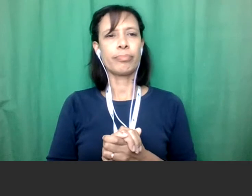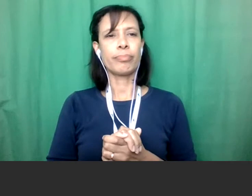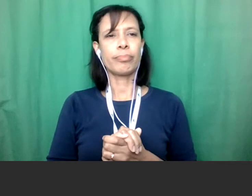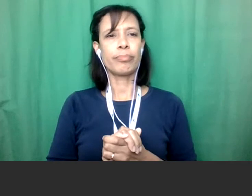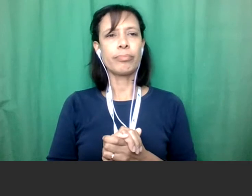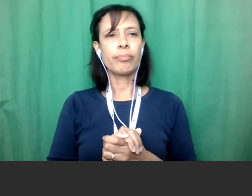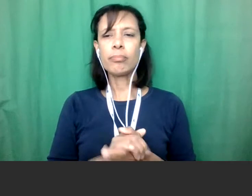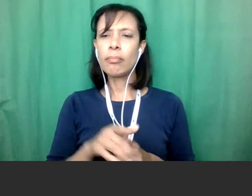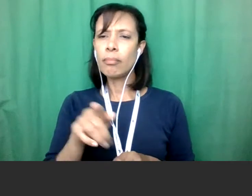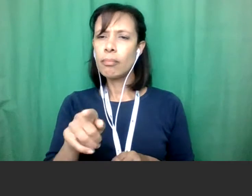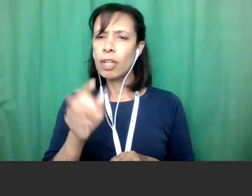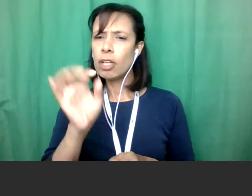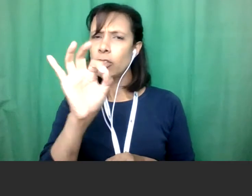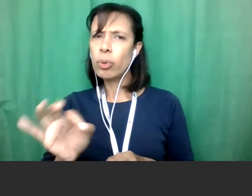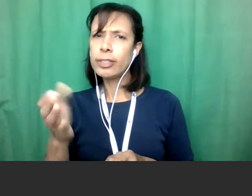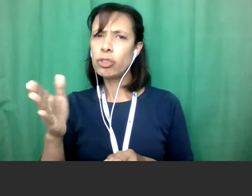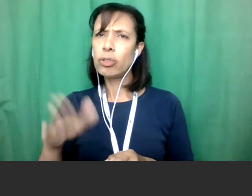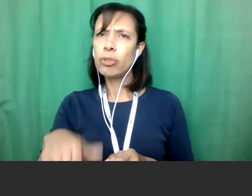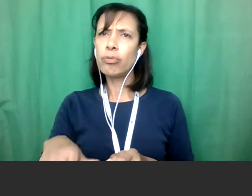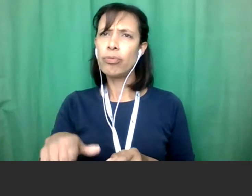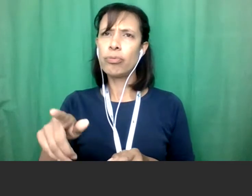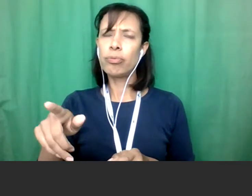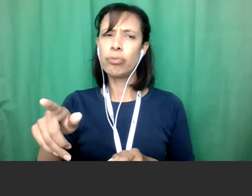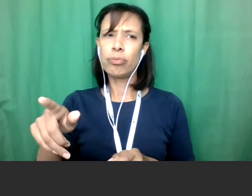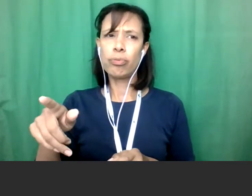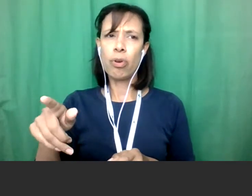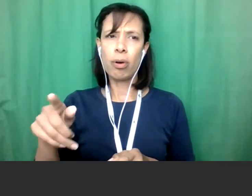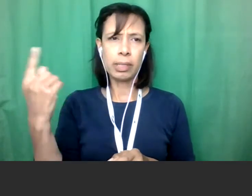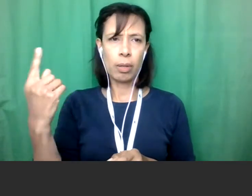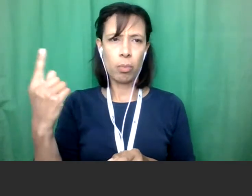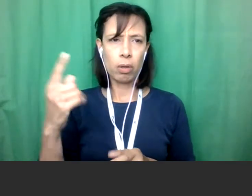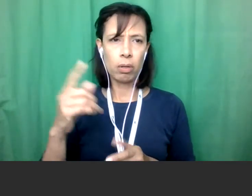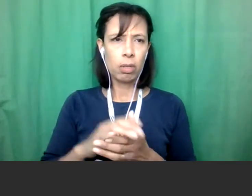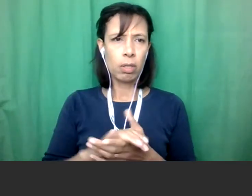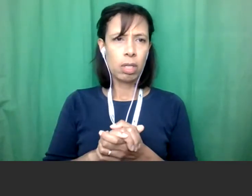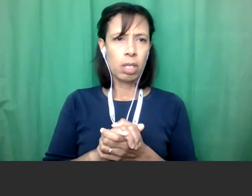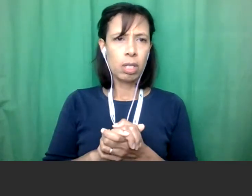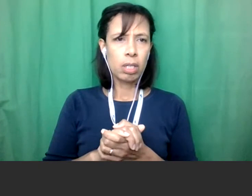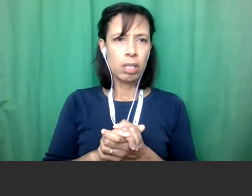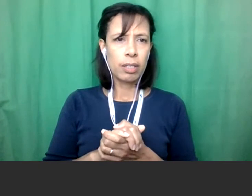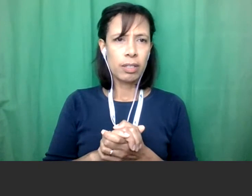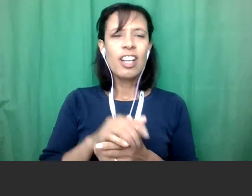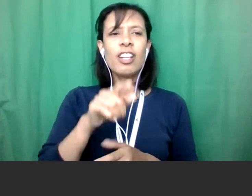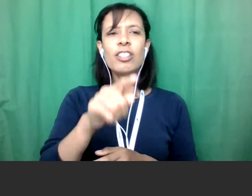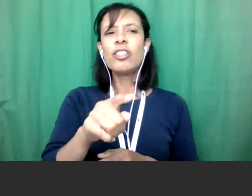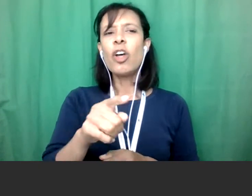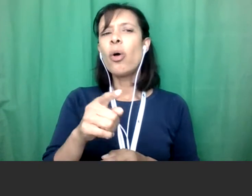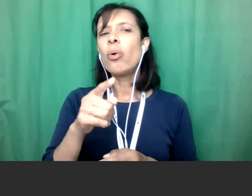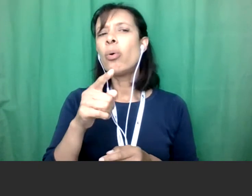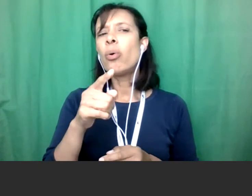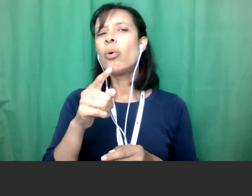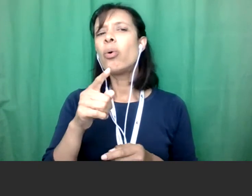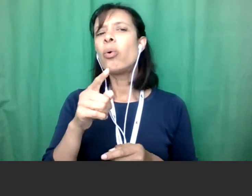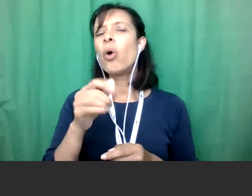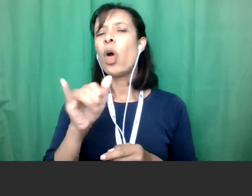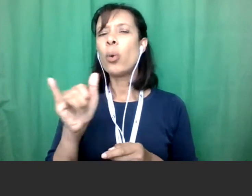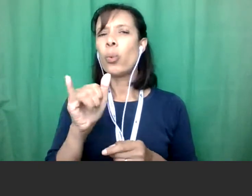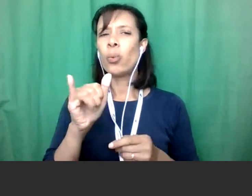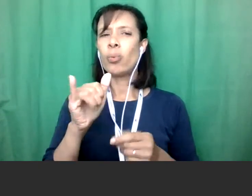A question from Aisha there, what area of the dissertation do we need to focus on to get the most highest grade? Well, the